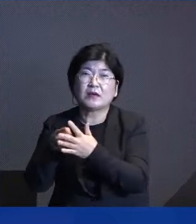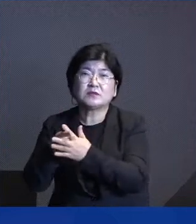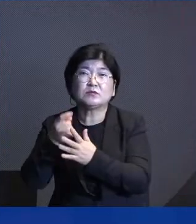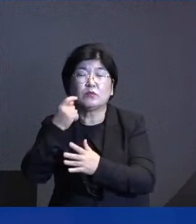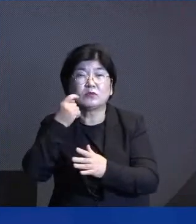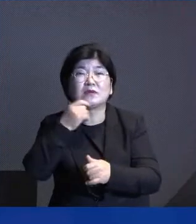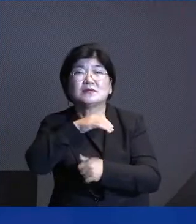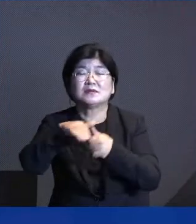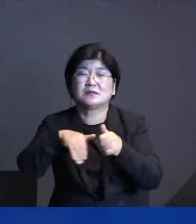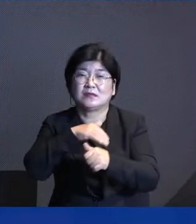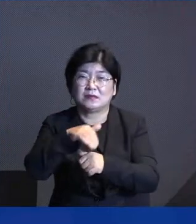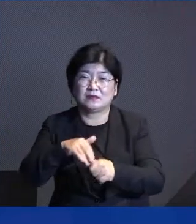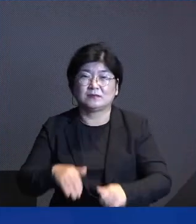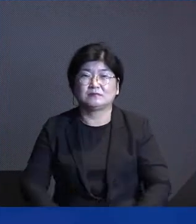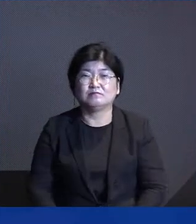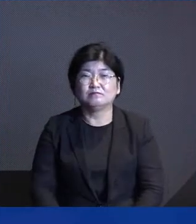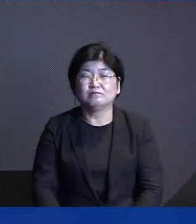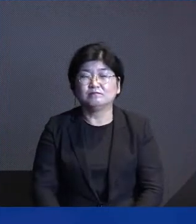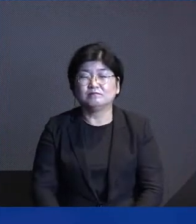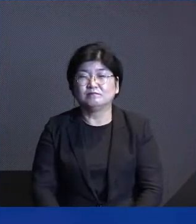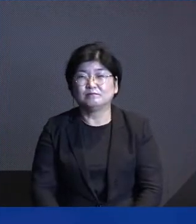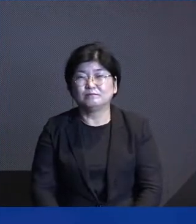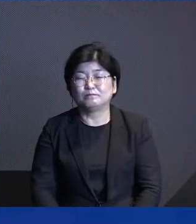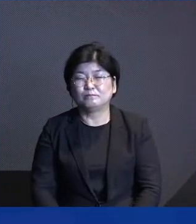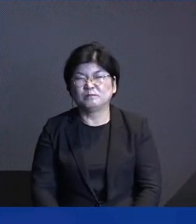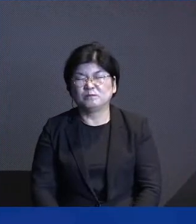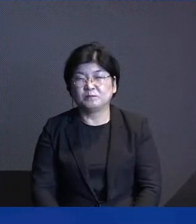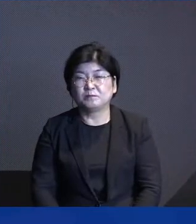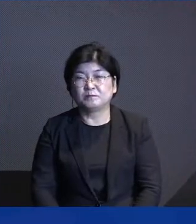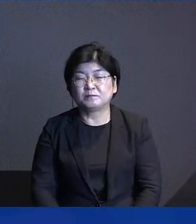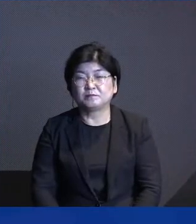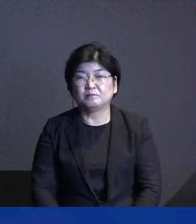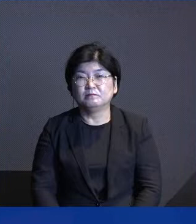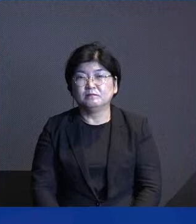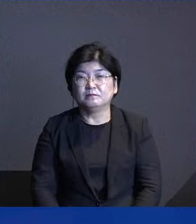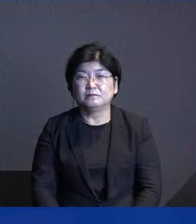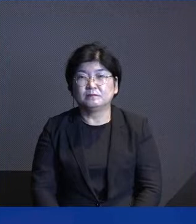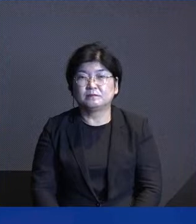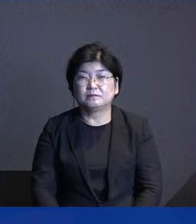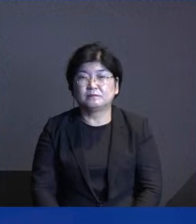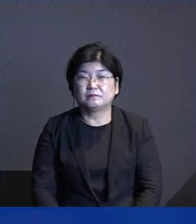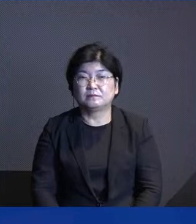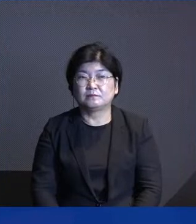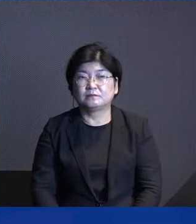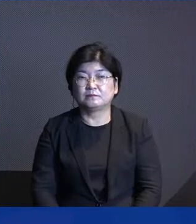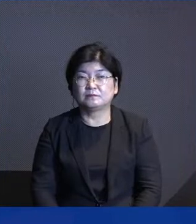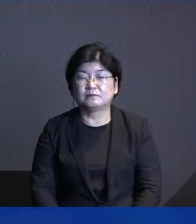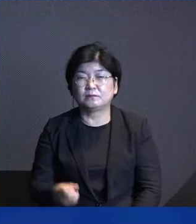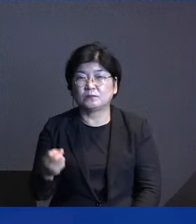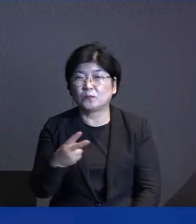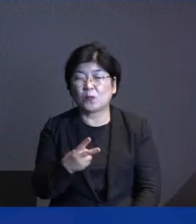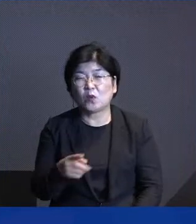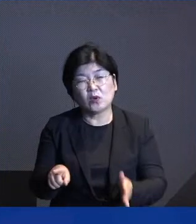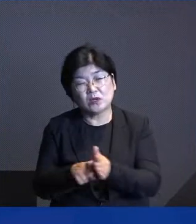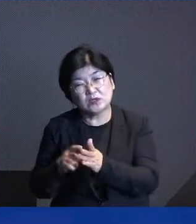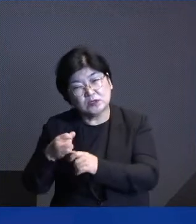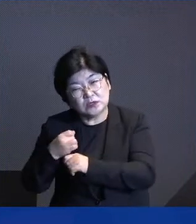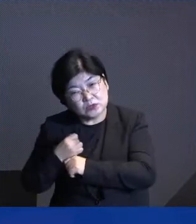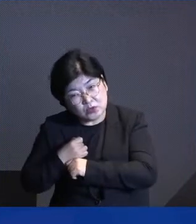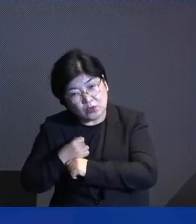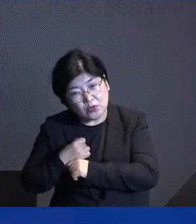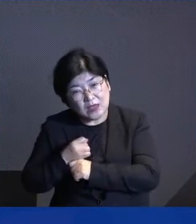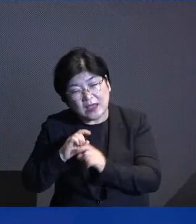to community. Few are, of course, shared living, dependency, cognitive deficits, substance abuse in the